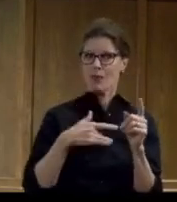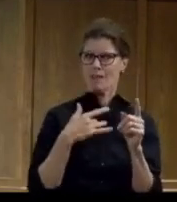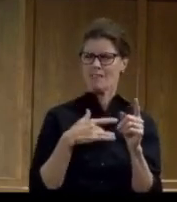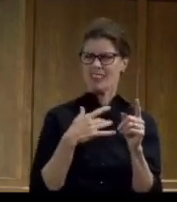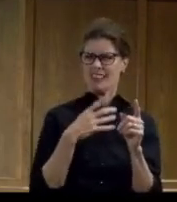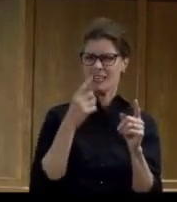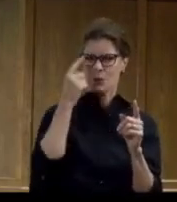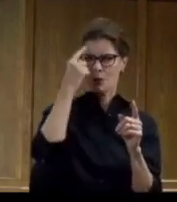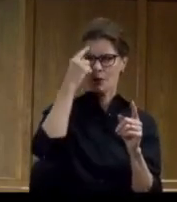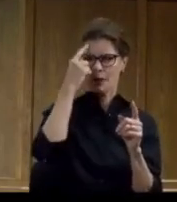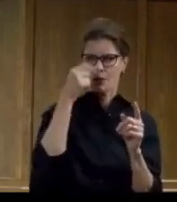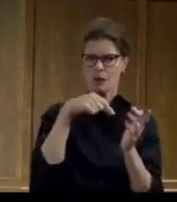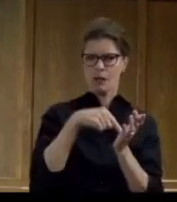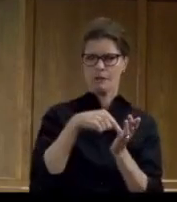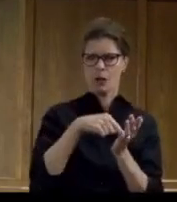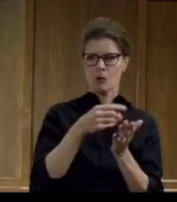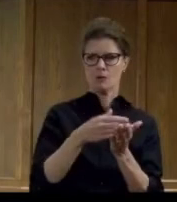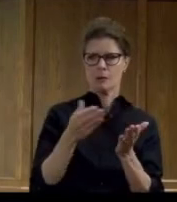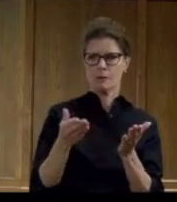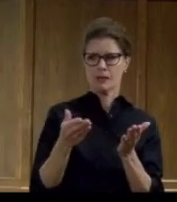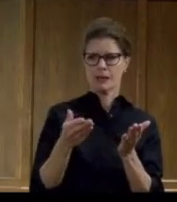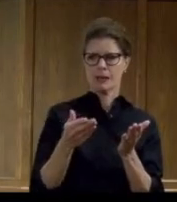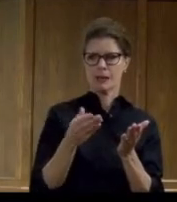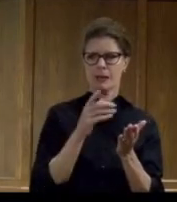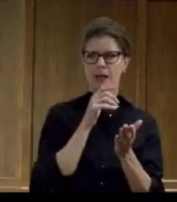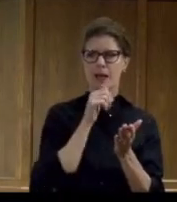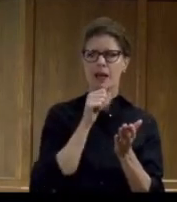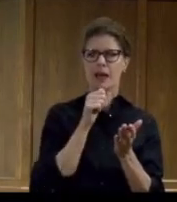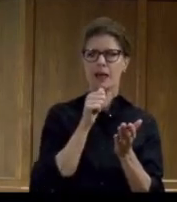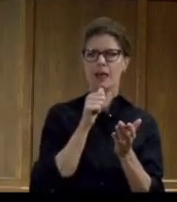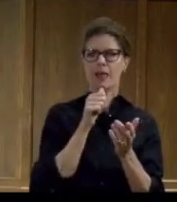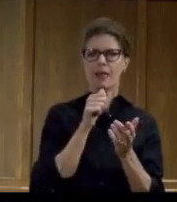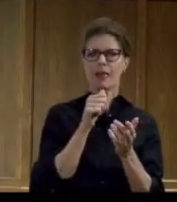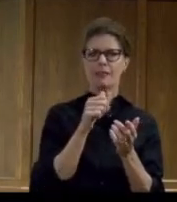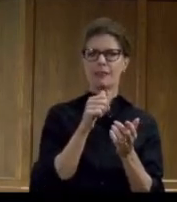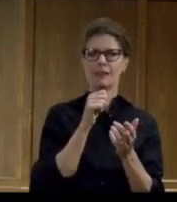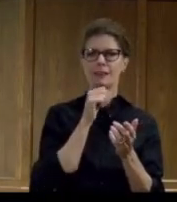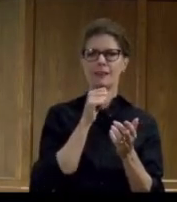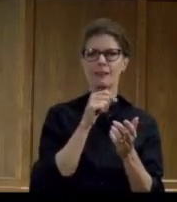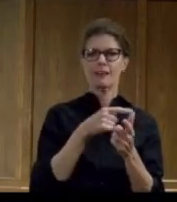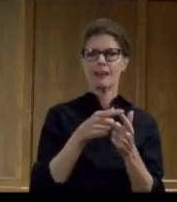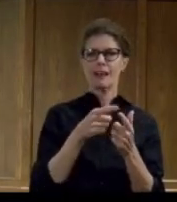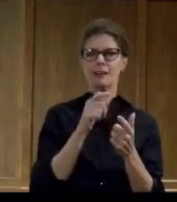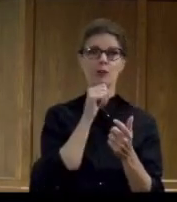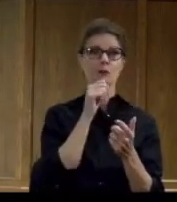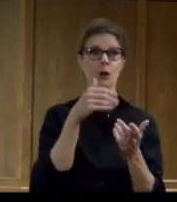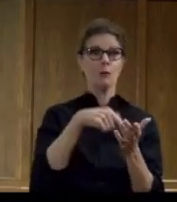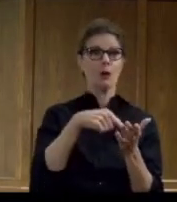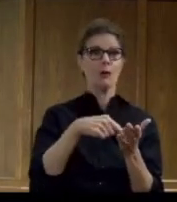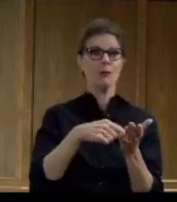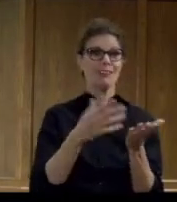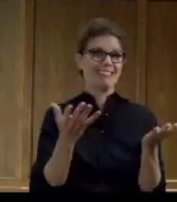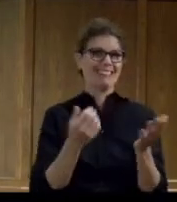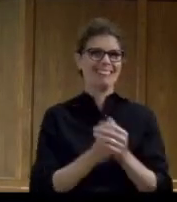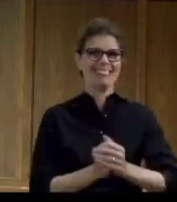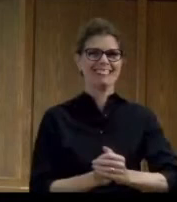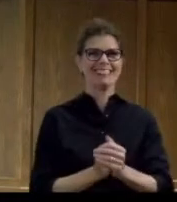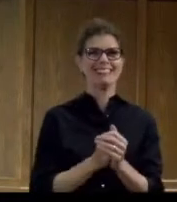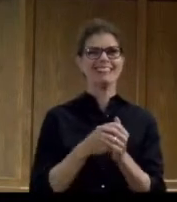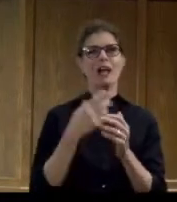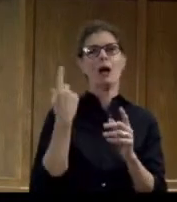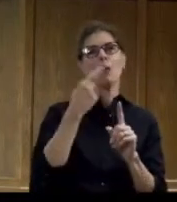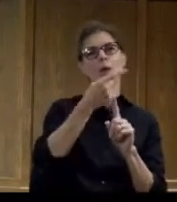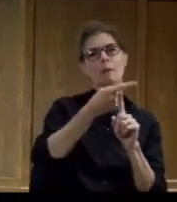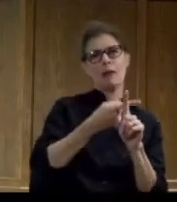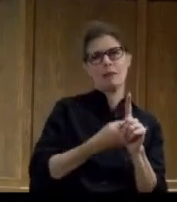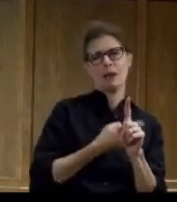sudden you don't have to pay for it. It's a pretty good feeling. A month ago, I was driving to Norman, and I tend to be